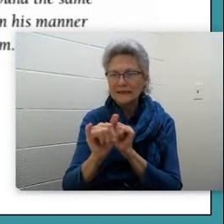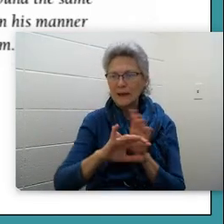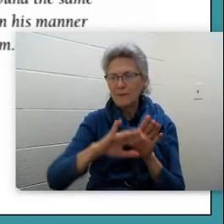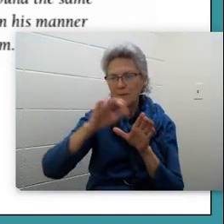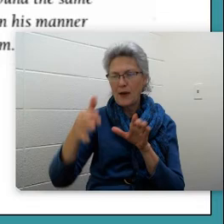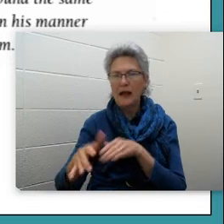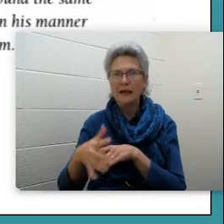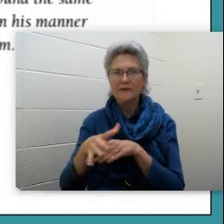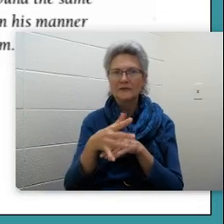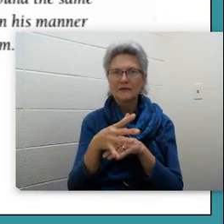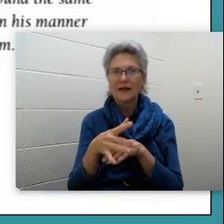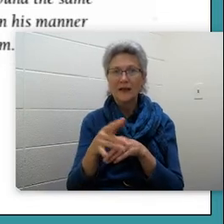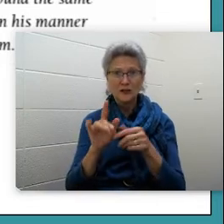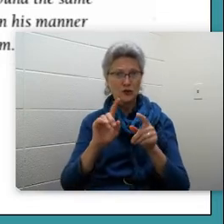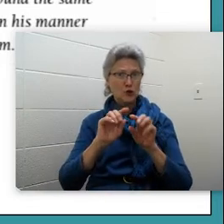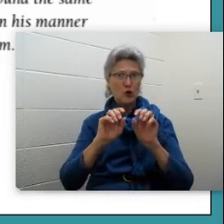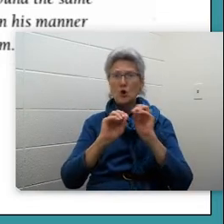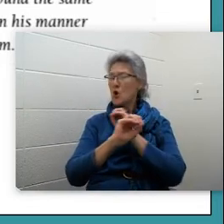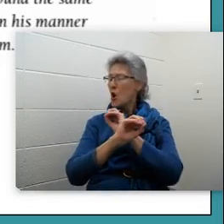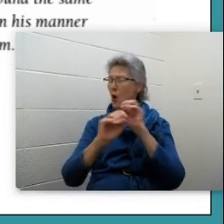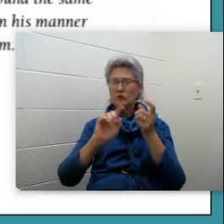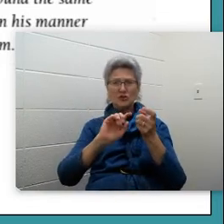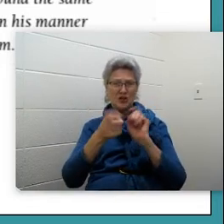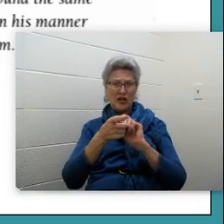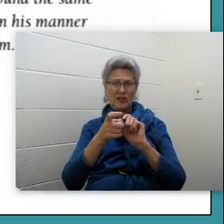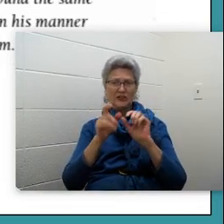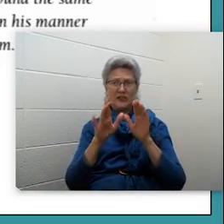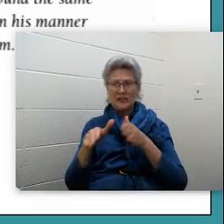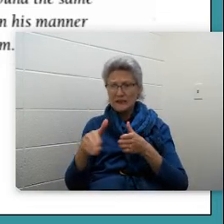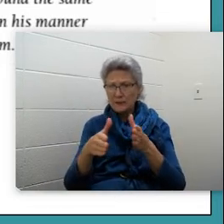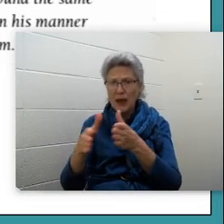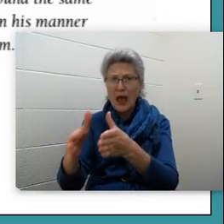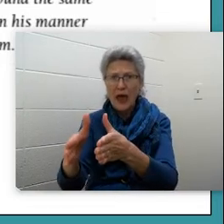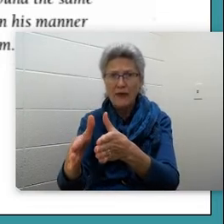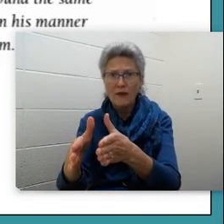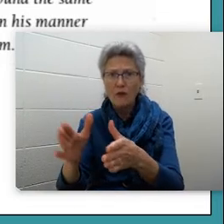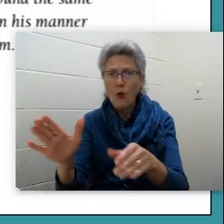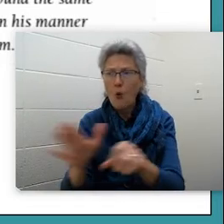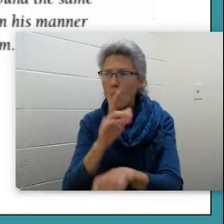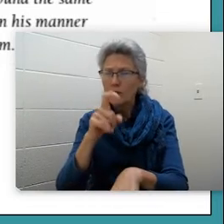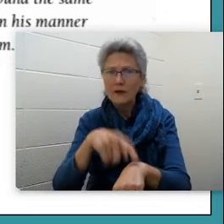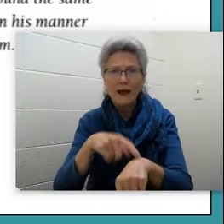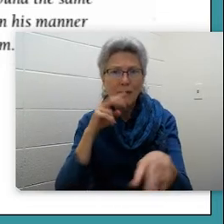no variation in his manner of proceeding all the time I observed him.